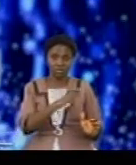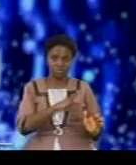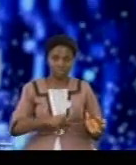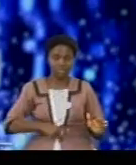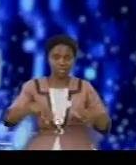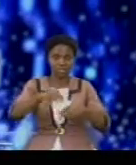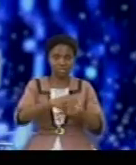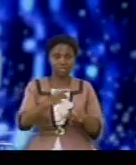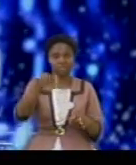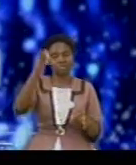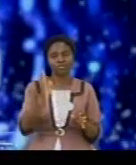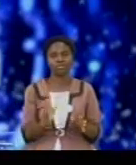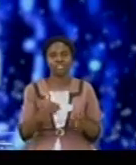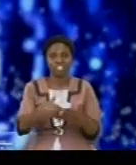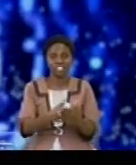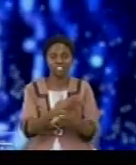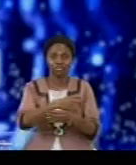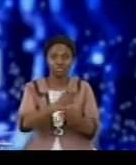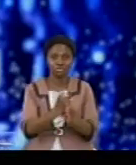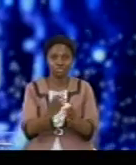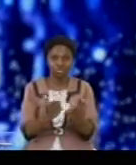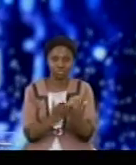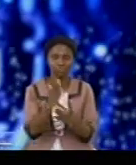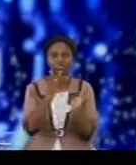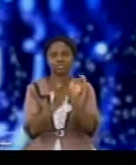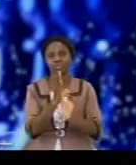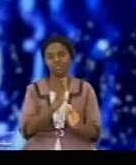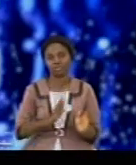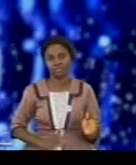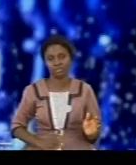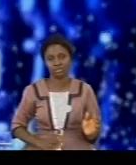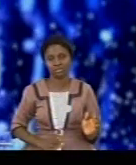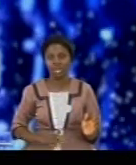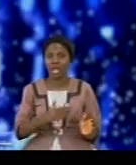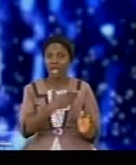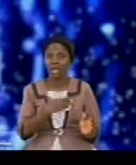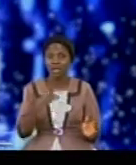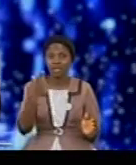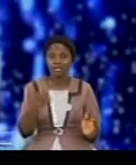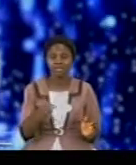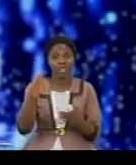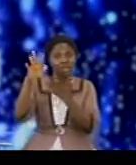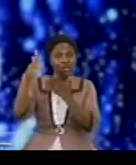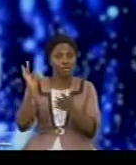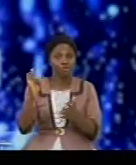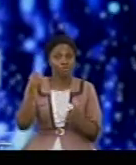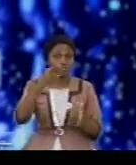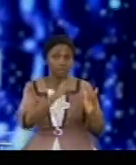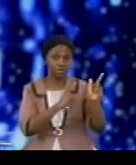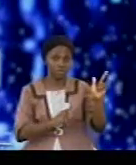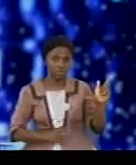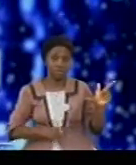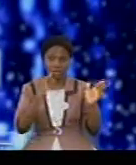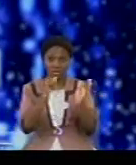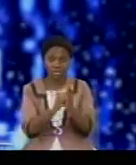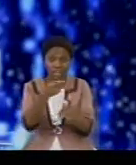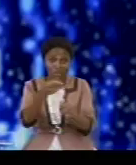Lord Jesus Christ. And the expectation of the Lord is that from that moment